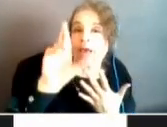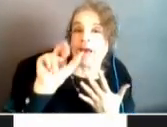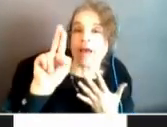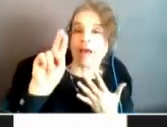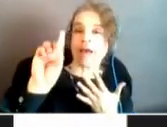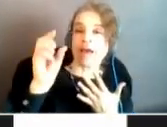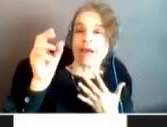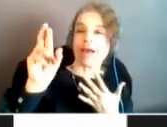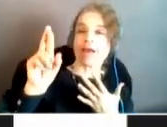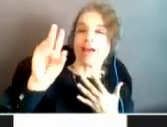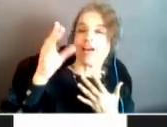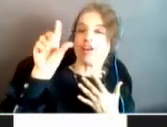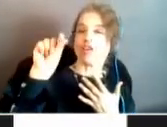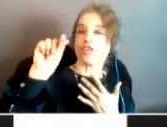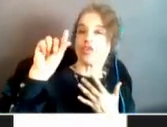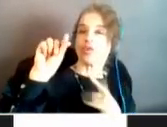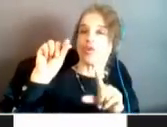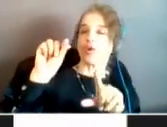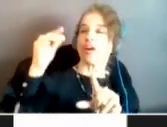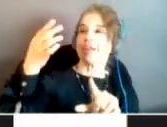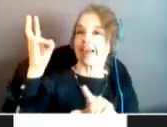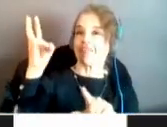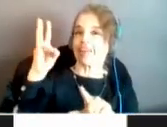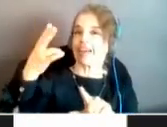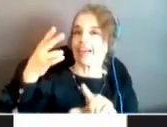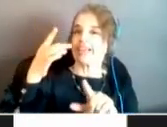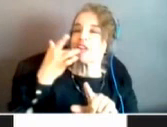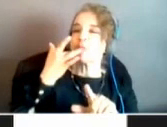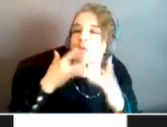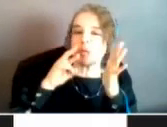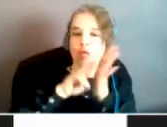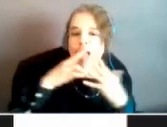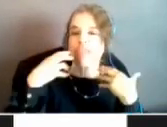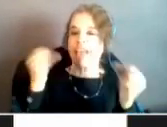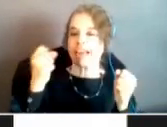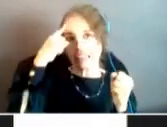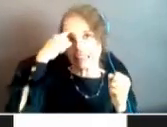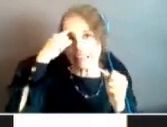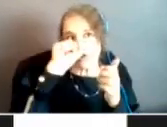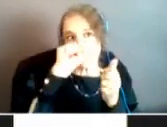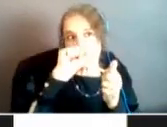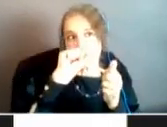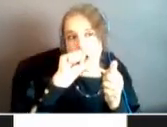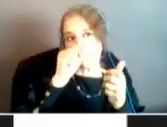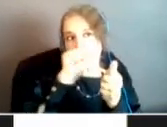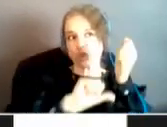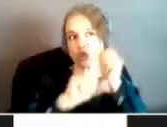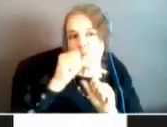of 2017, the researchers looked at preferences for help for suicidal thoughts, you